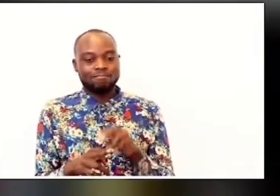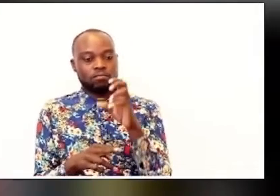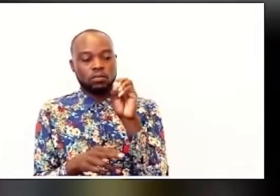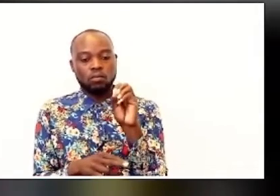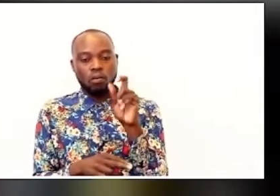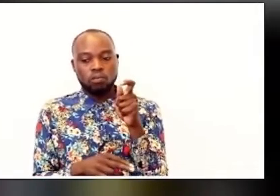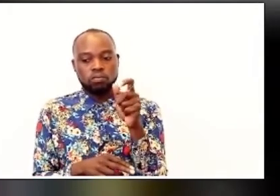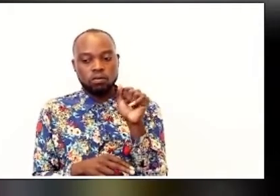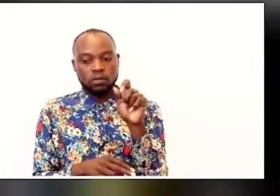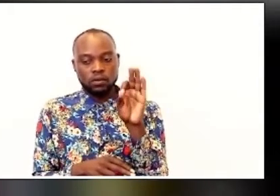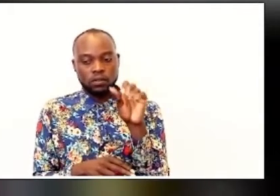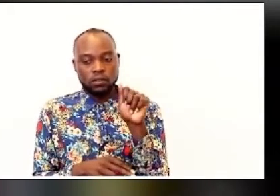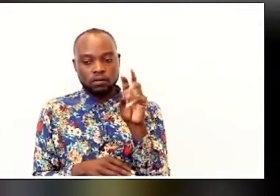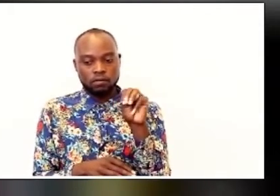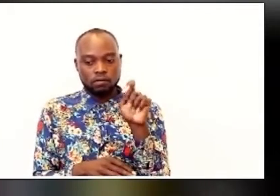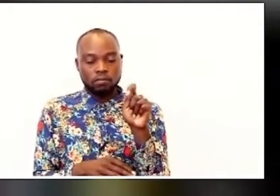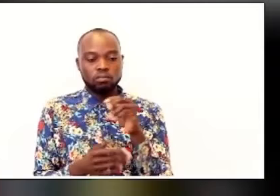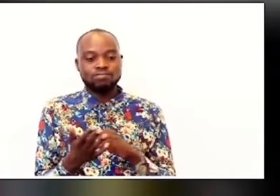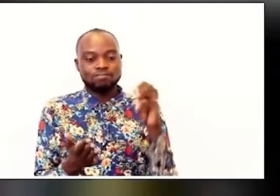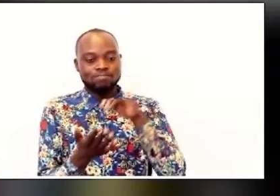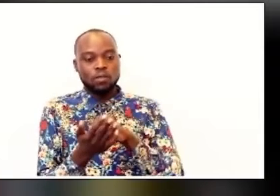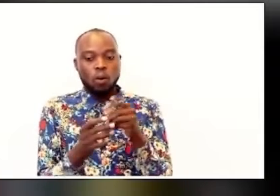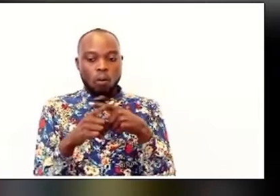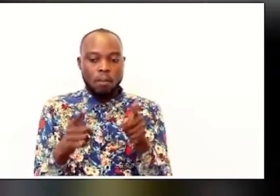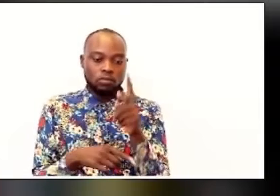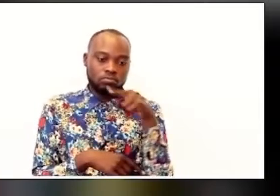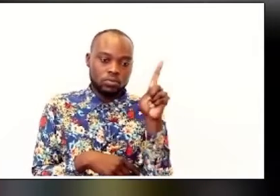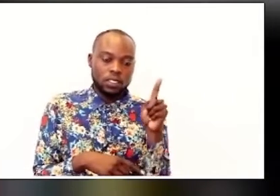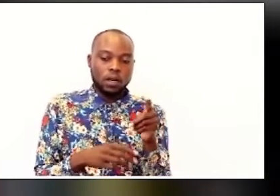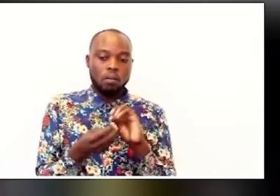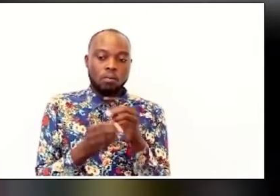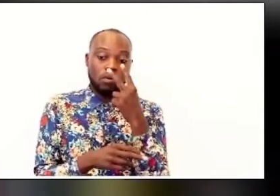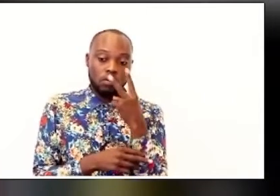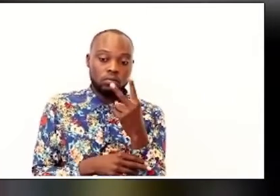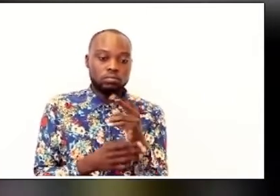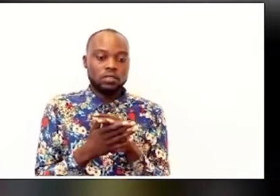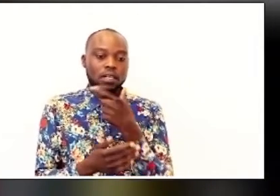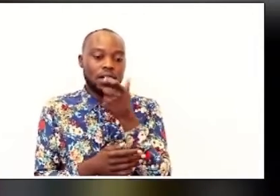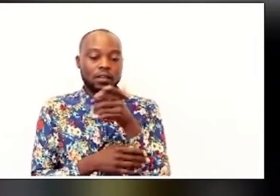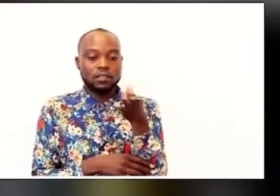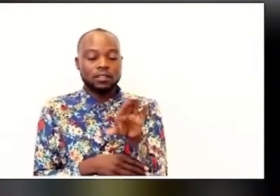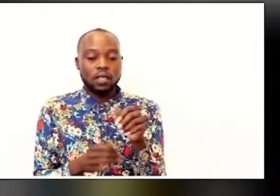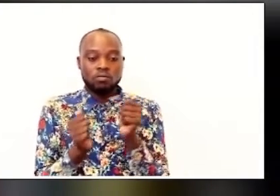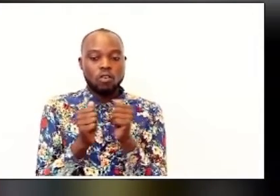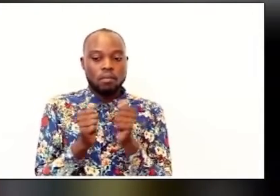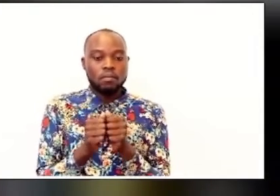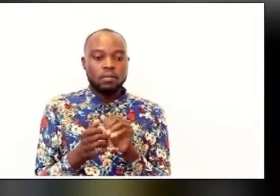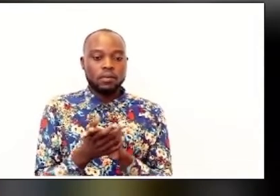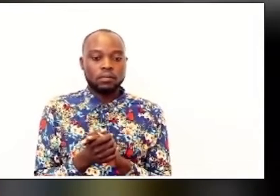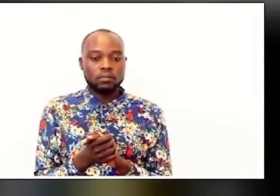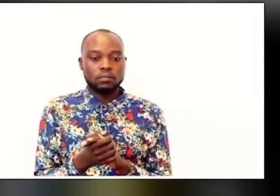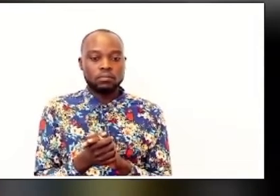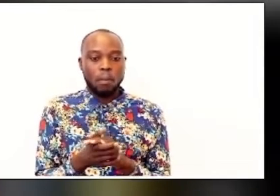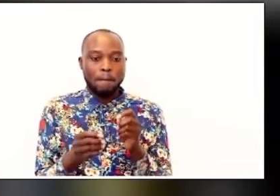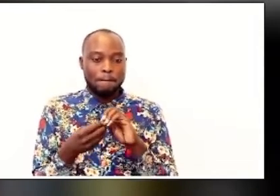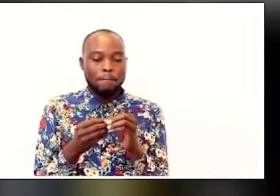requires, including the possibility of compromising on addressing loss and damage, and particularly unlocking the kind of loss